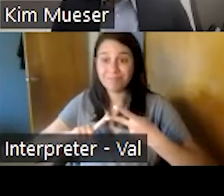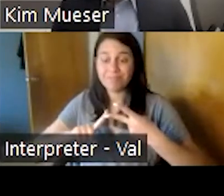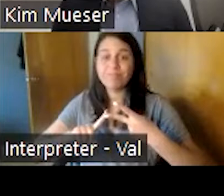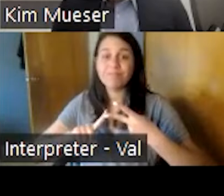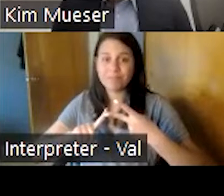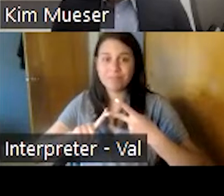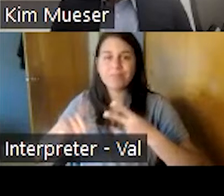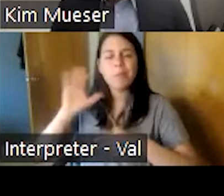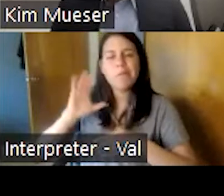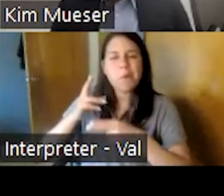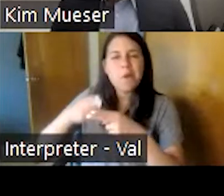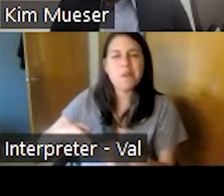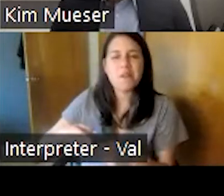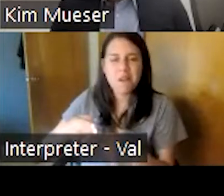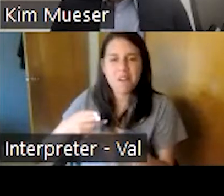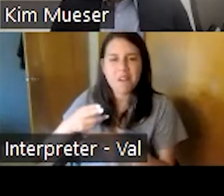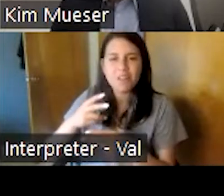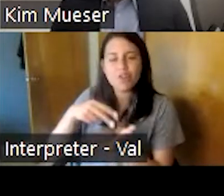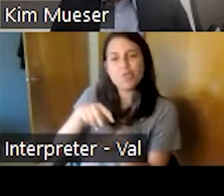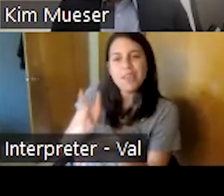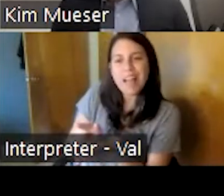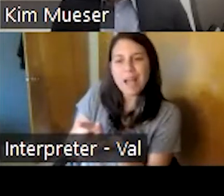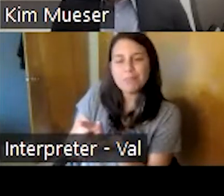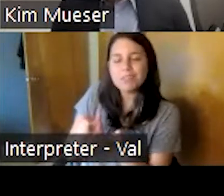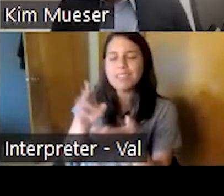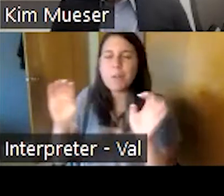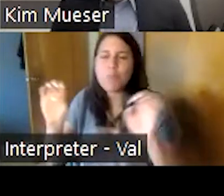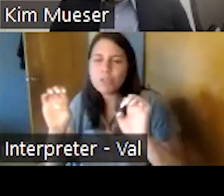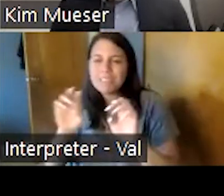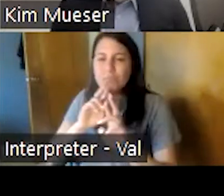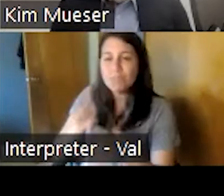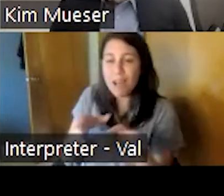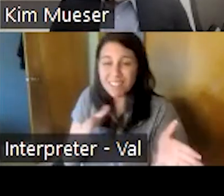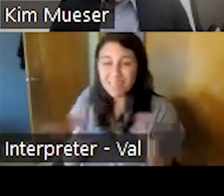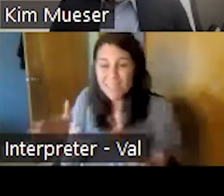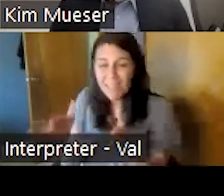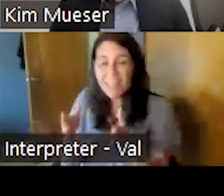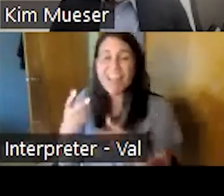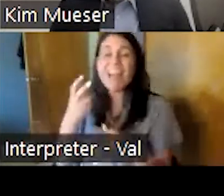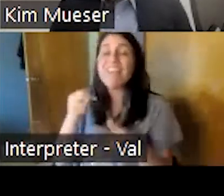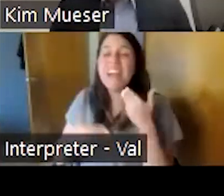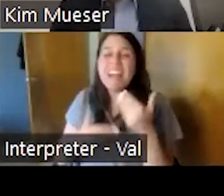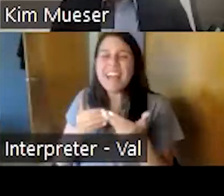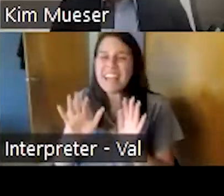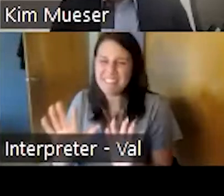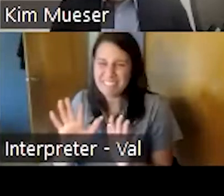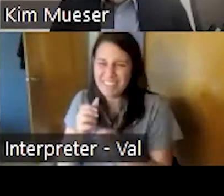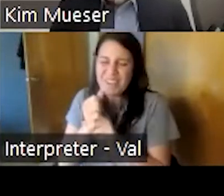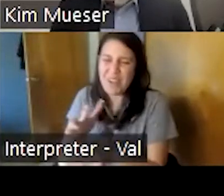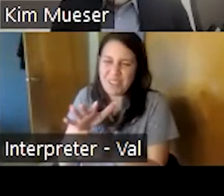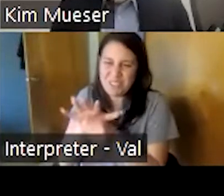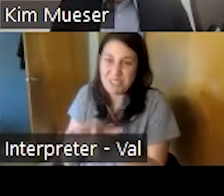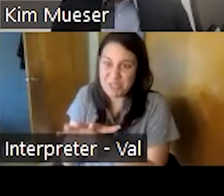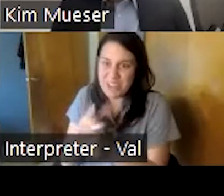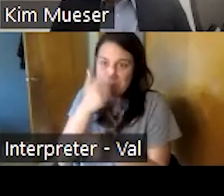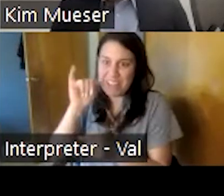used to call it a relapse or like an emergency response plan. And then we found out that we were actually stressing people out by calling it